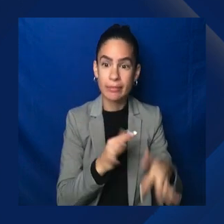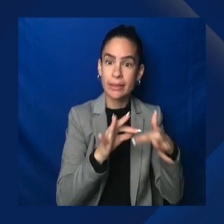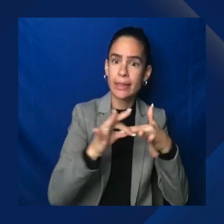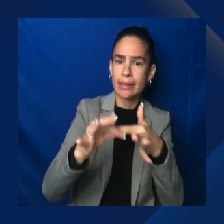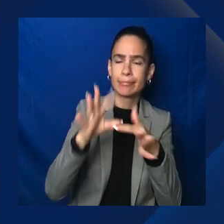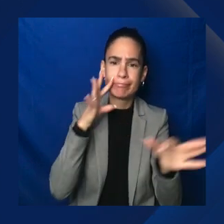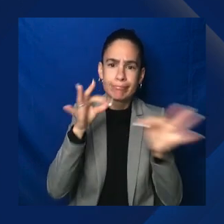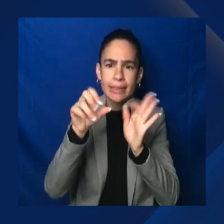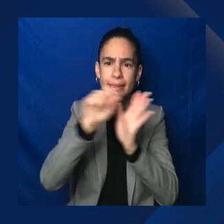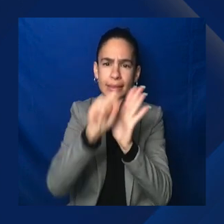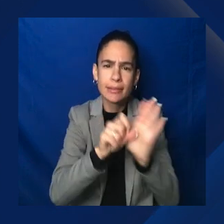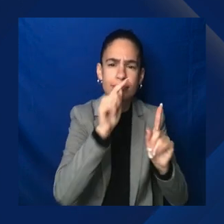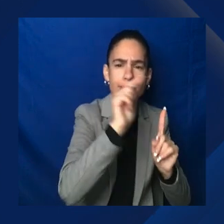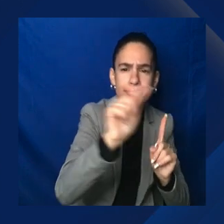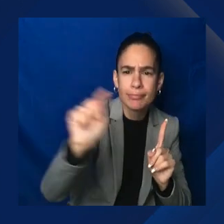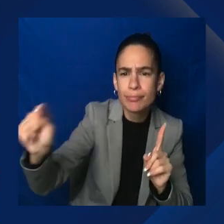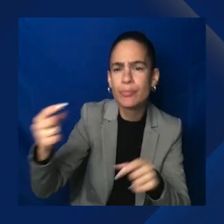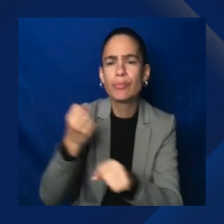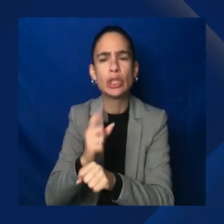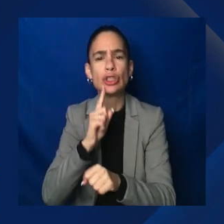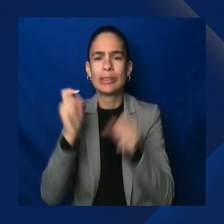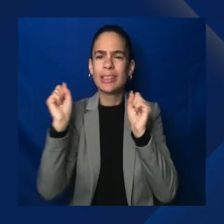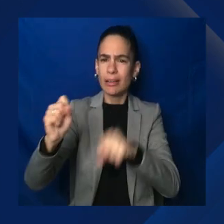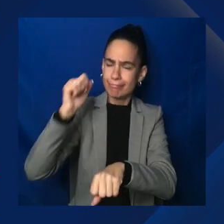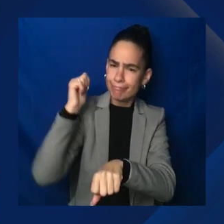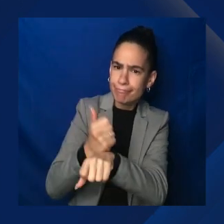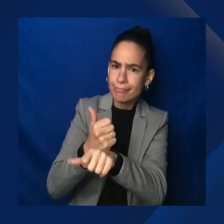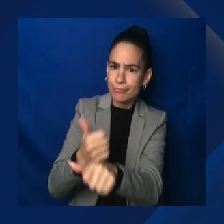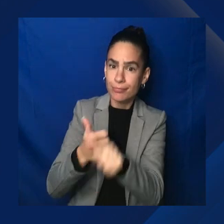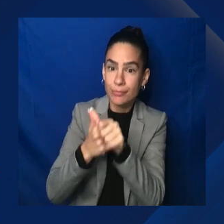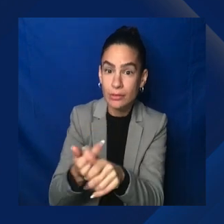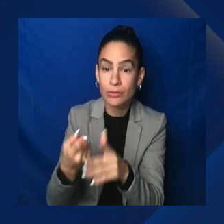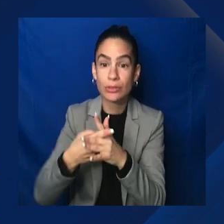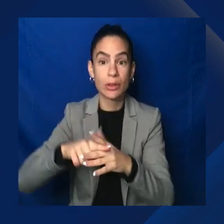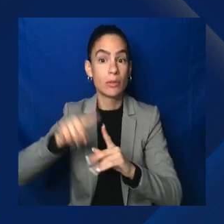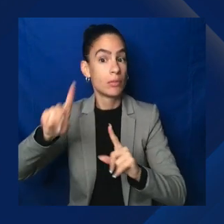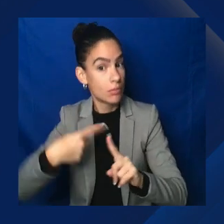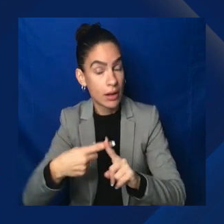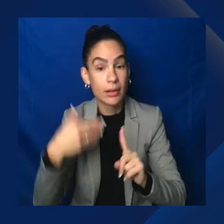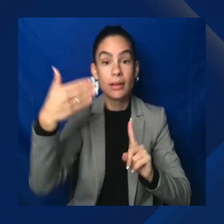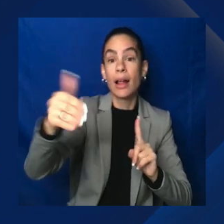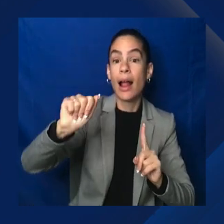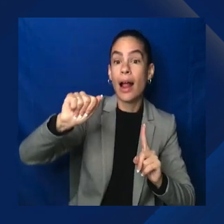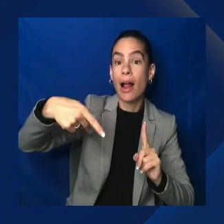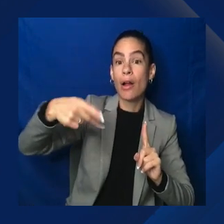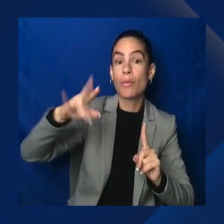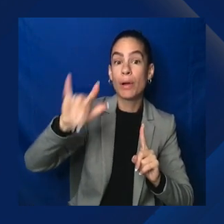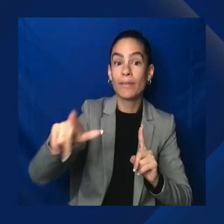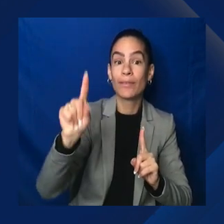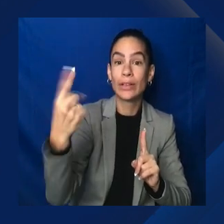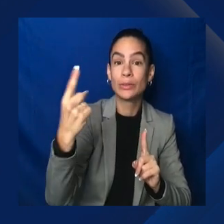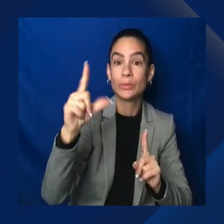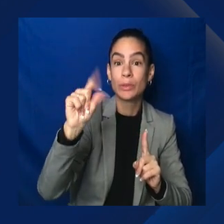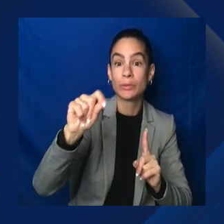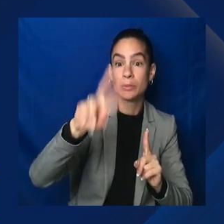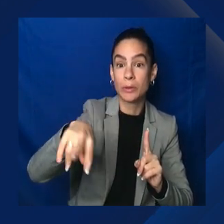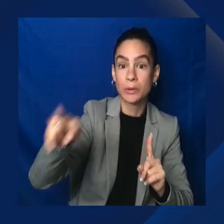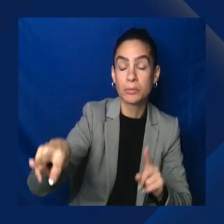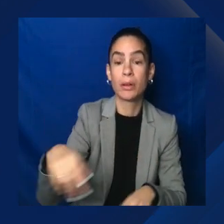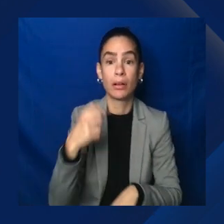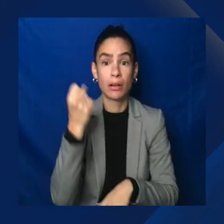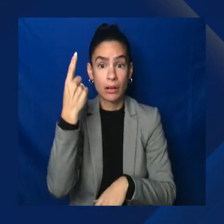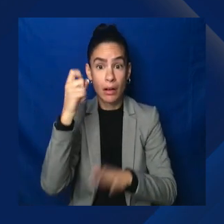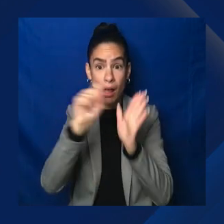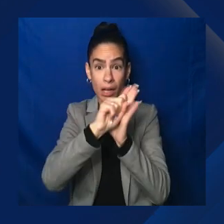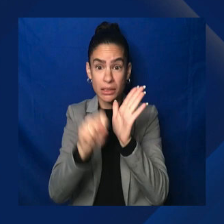beginning April 1st, 2022. But states do not have to wait. Several states have already